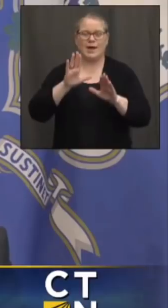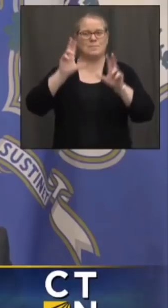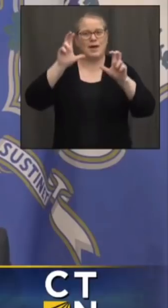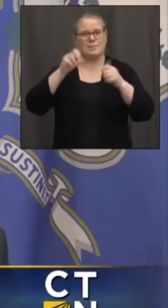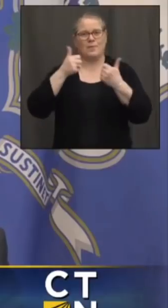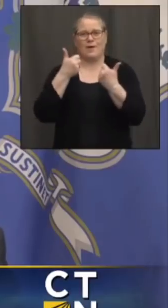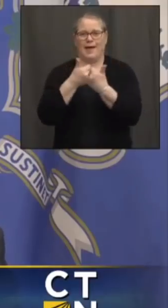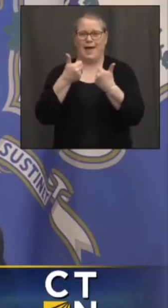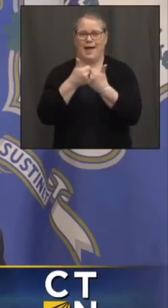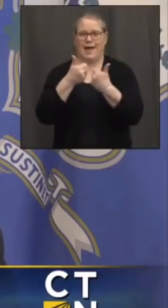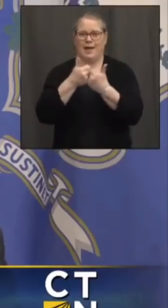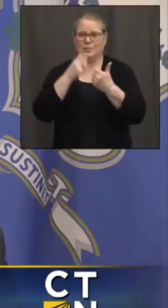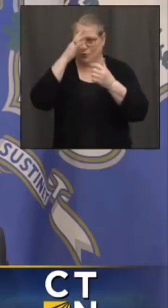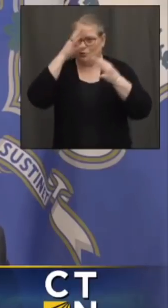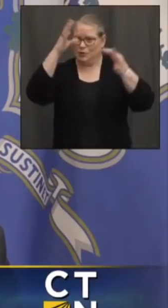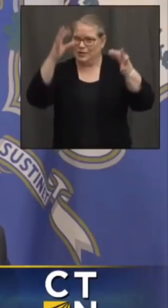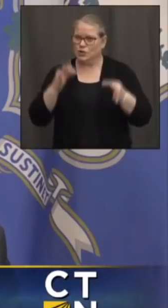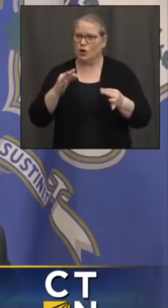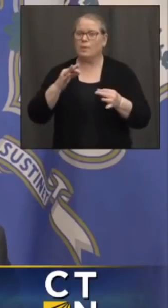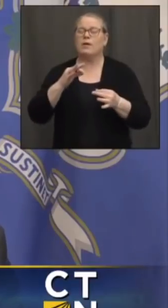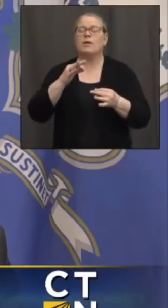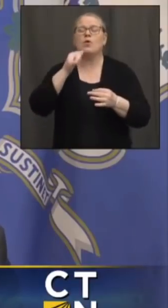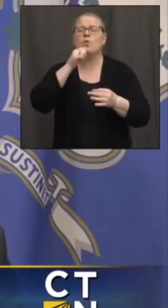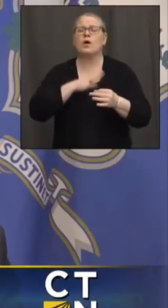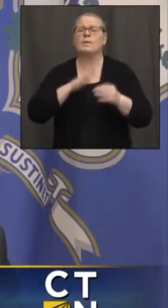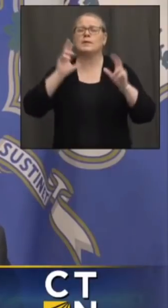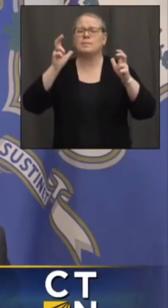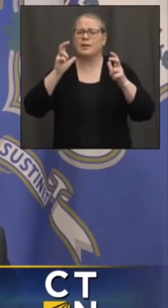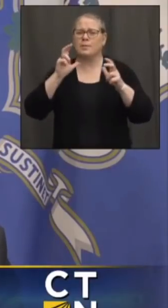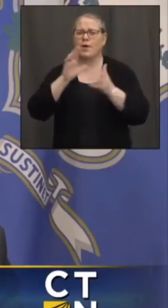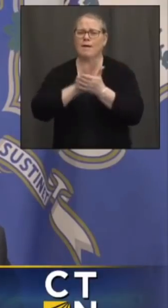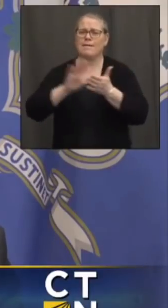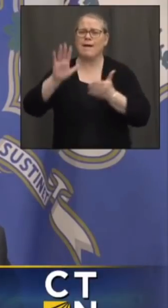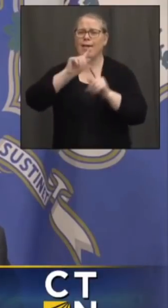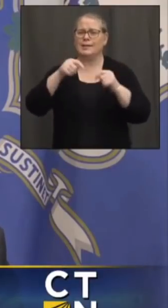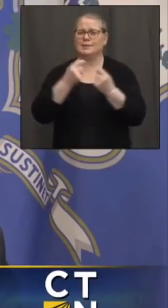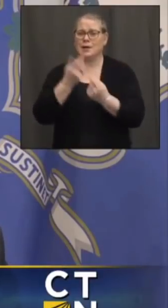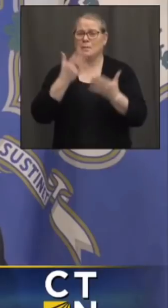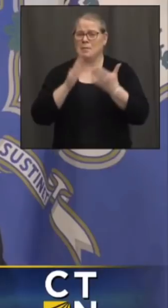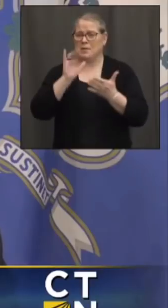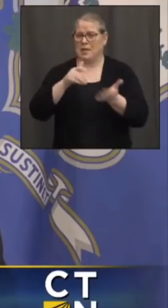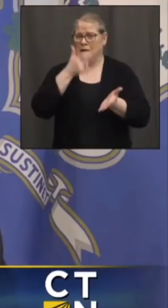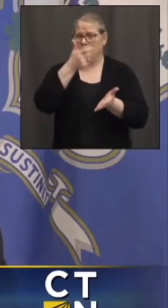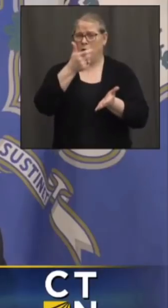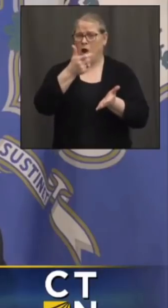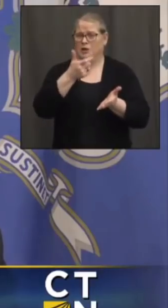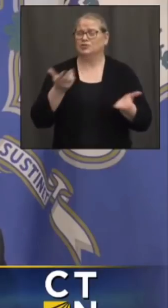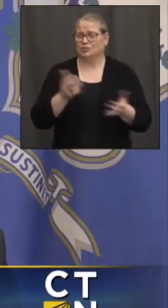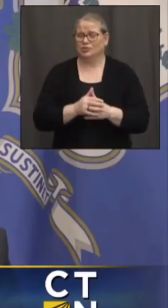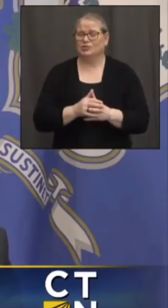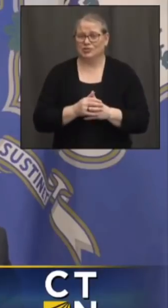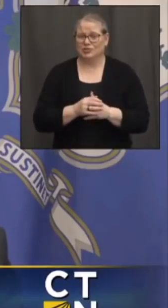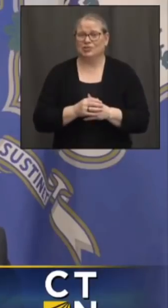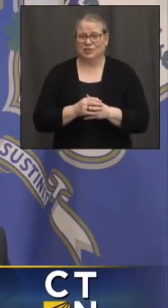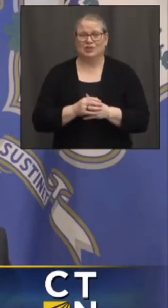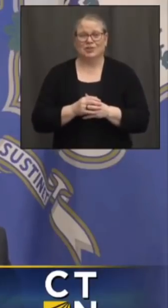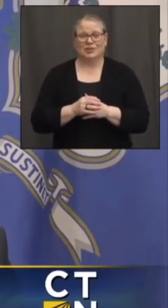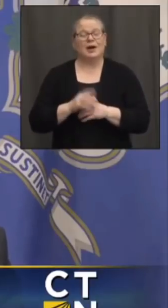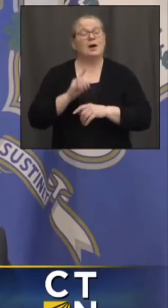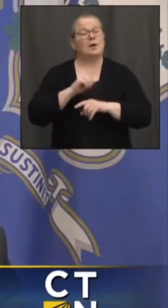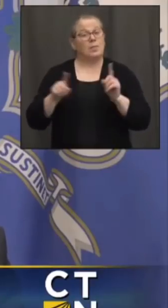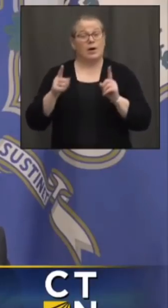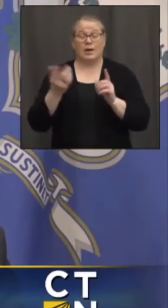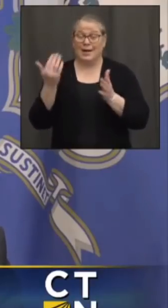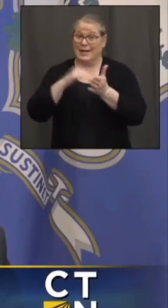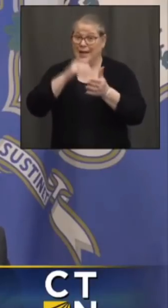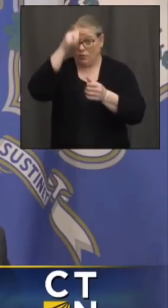best women's basketball college team in the country. So you may want to tune into that. But in the meantime, don't take your eye off